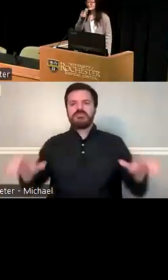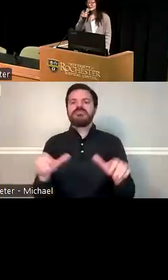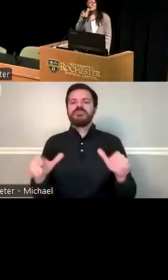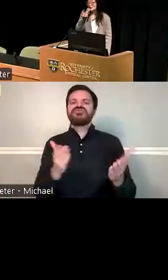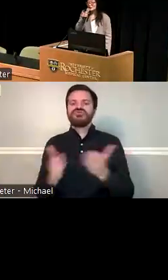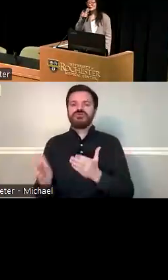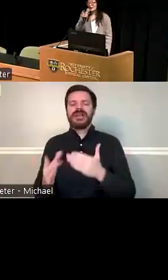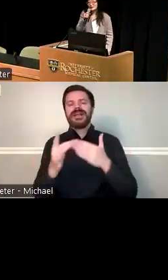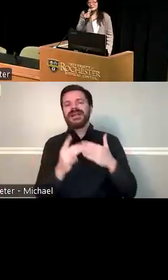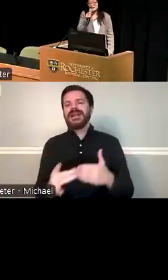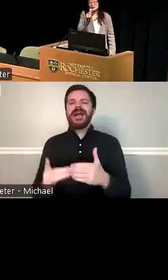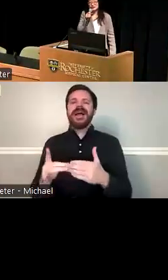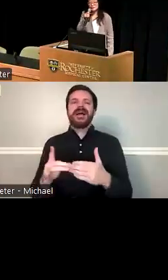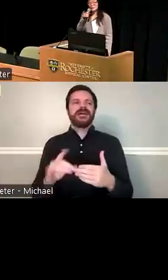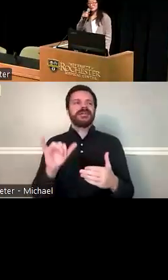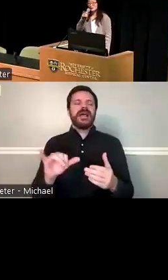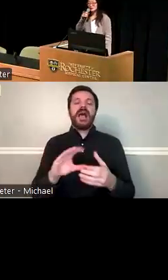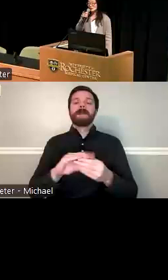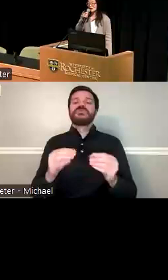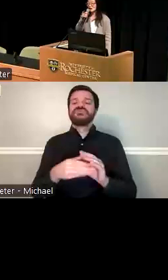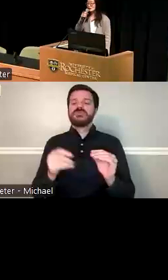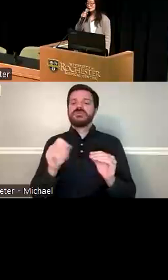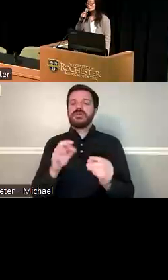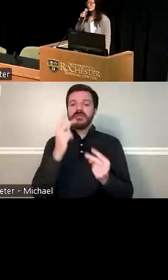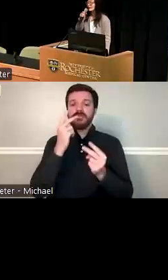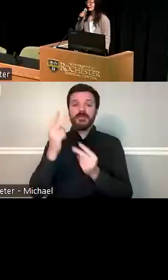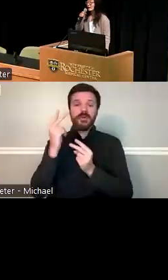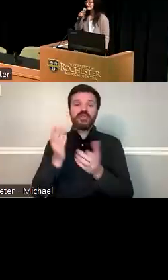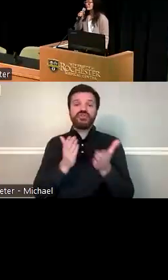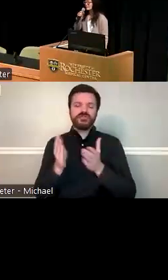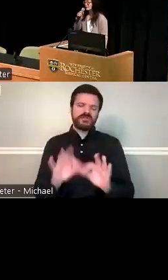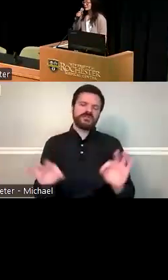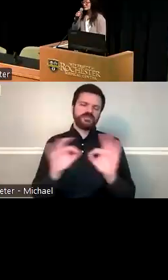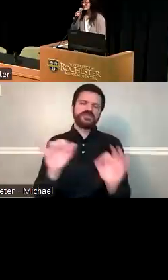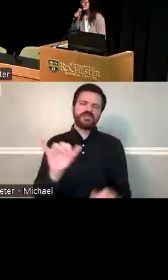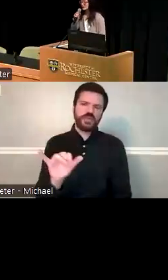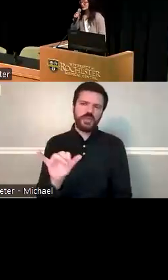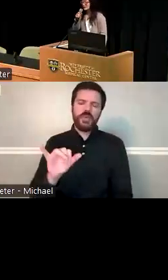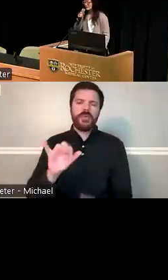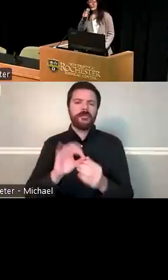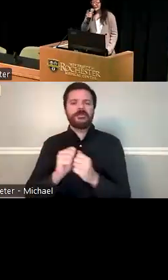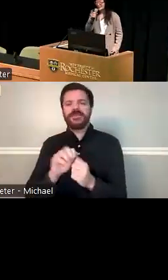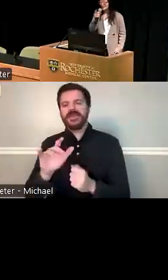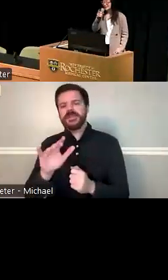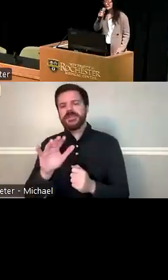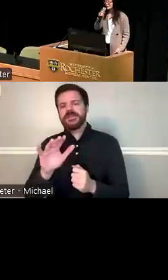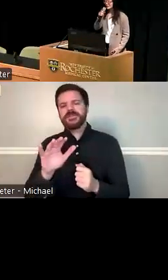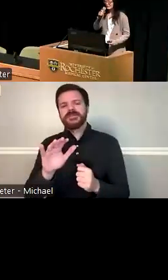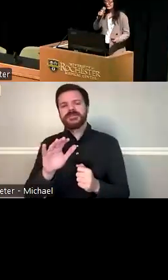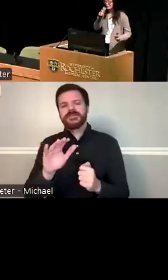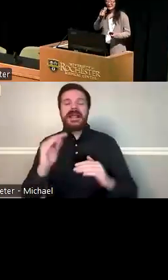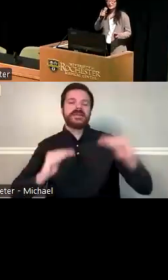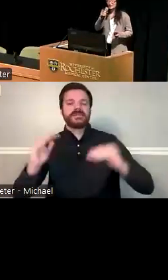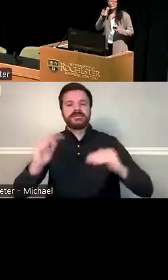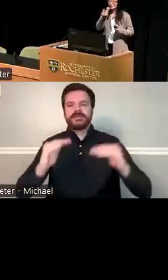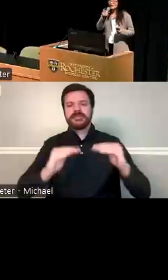the messaging of the memorial service will be helpful too when it comes to the balancing, just